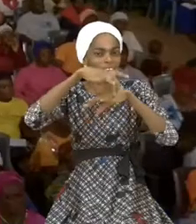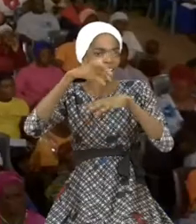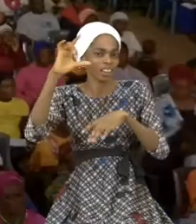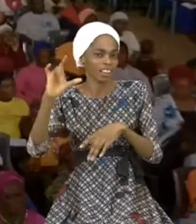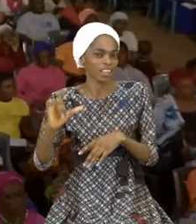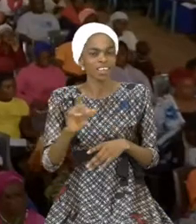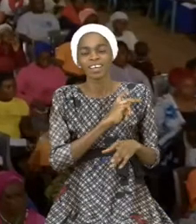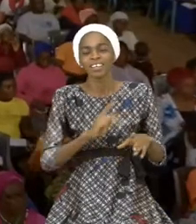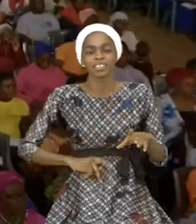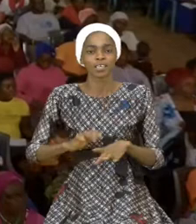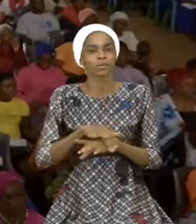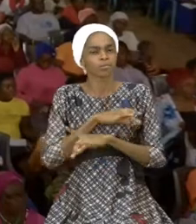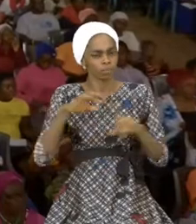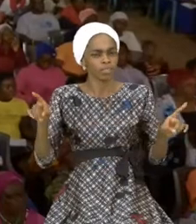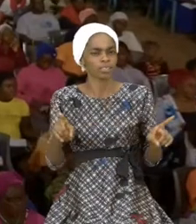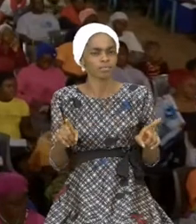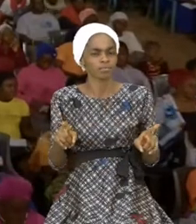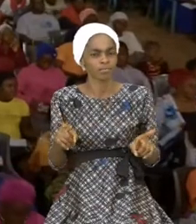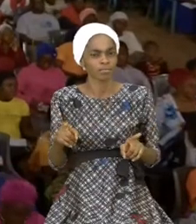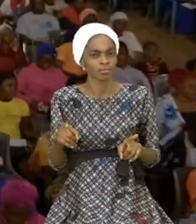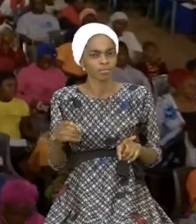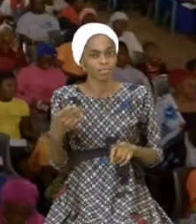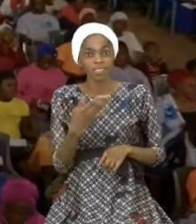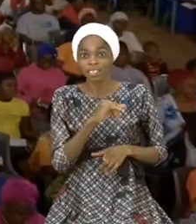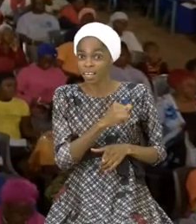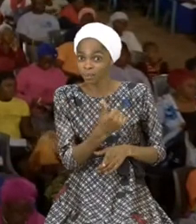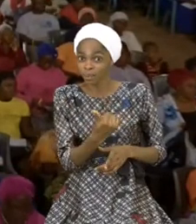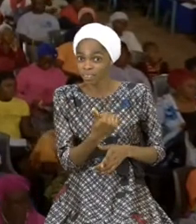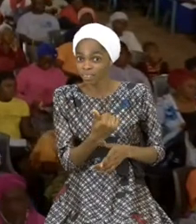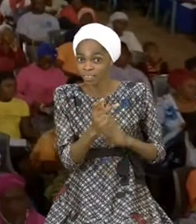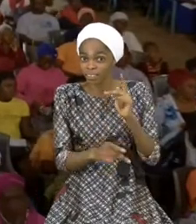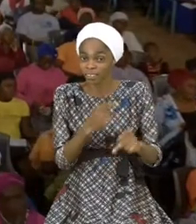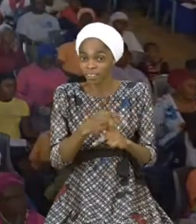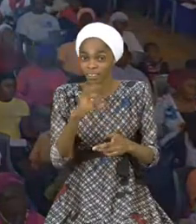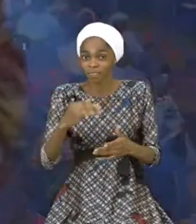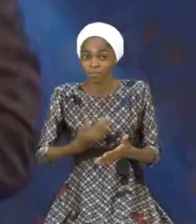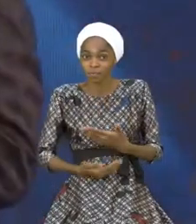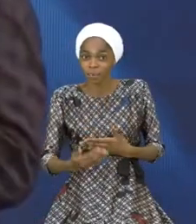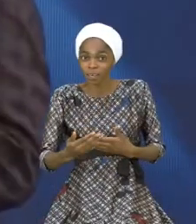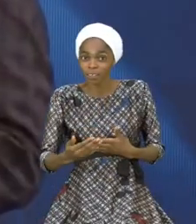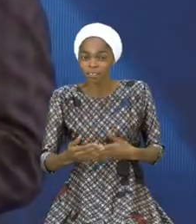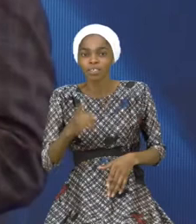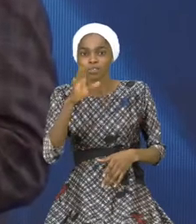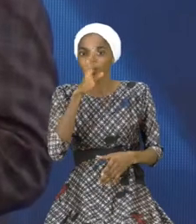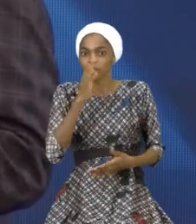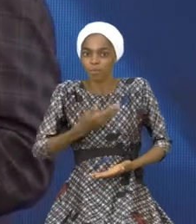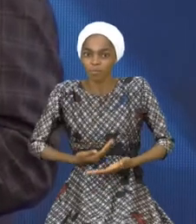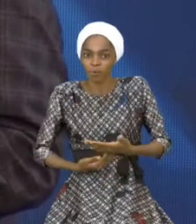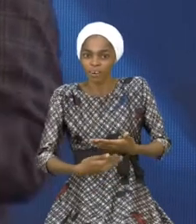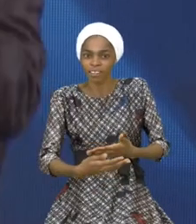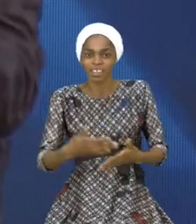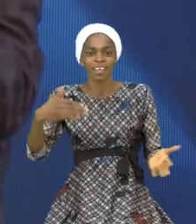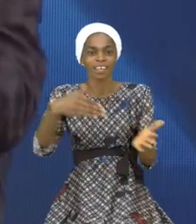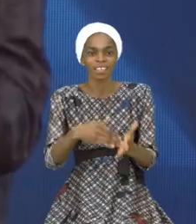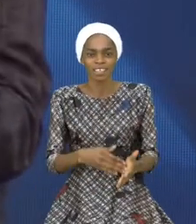But there's another kind of birth. You will be born again. I